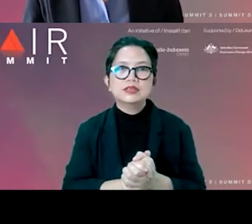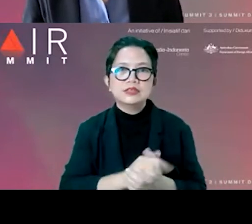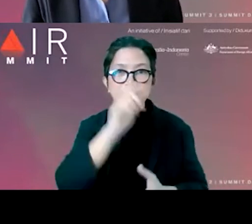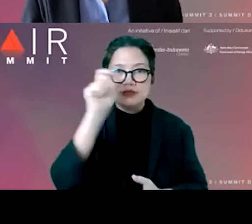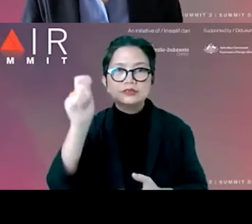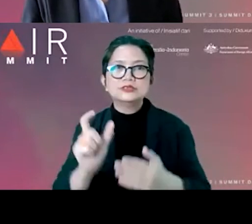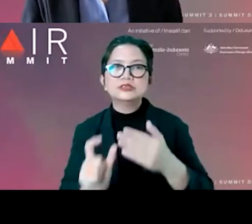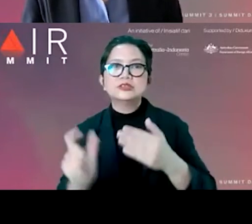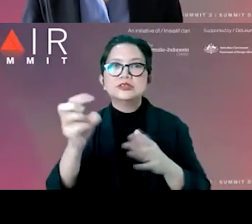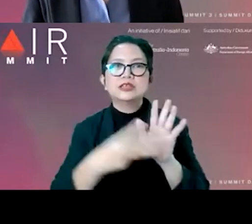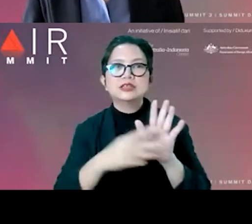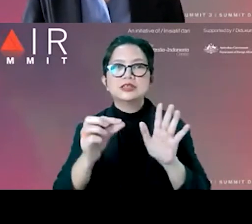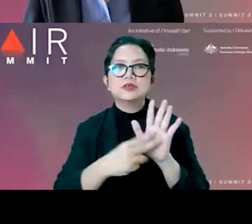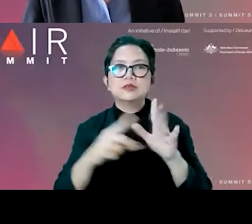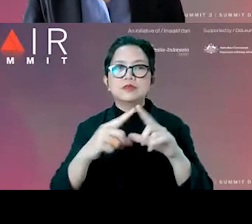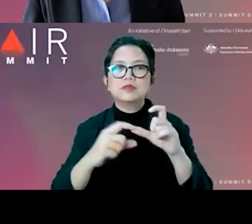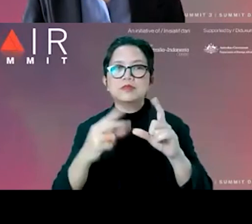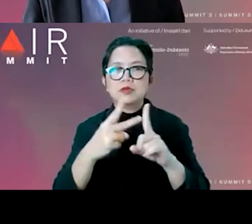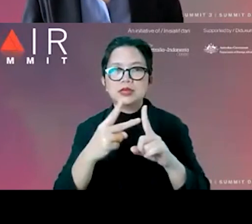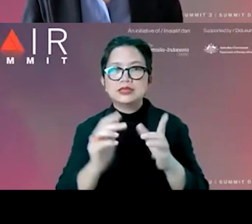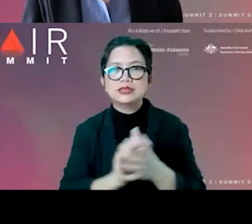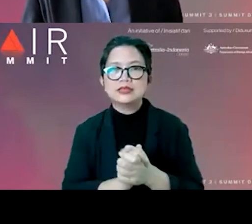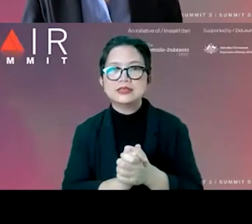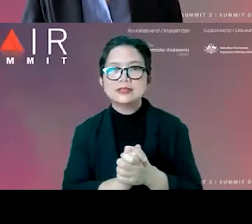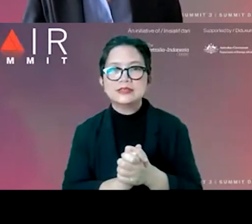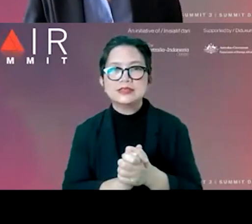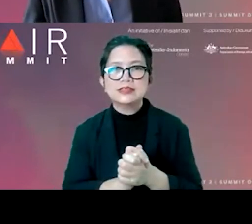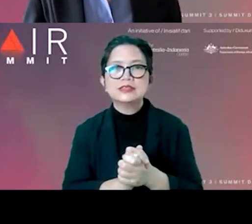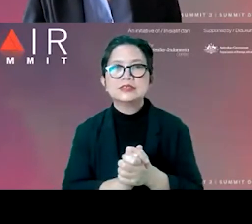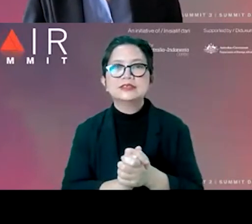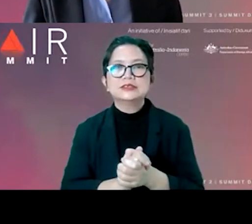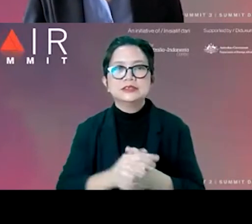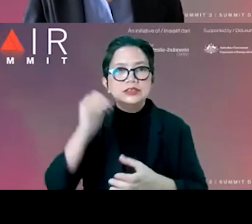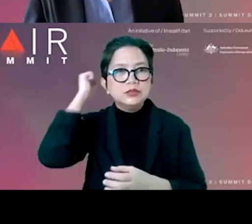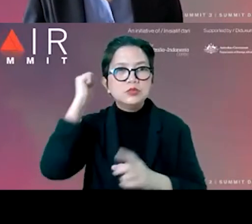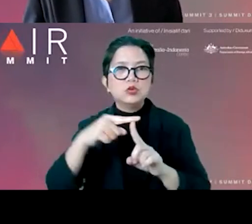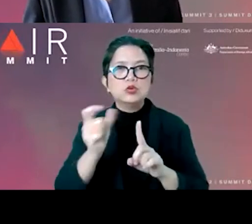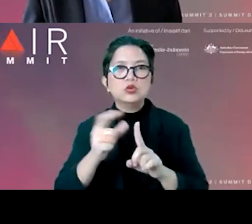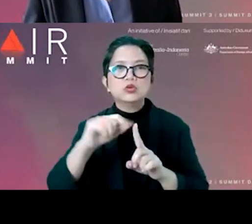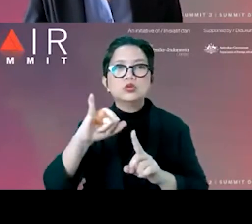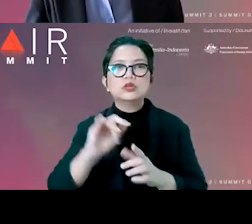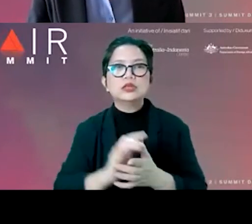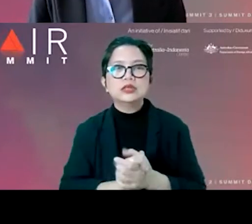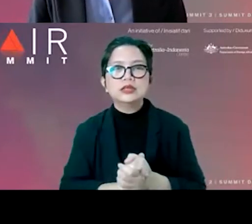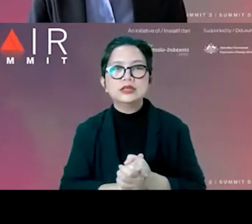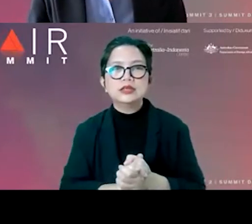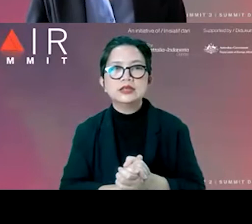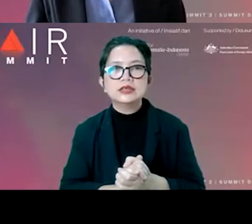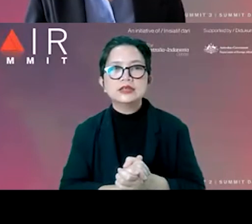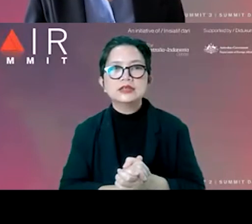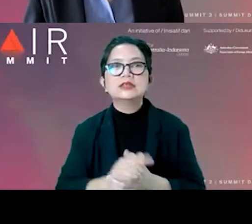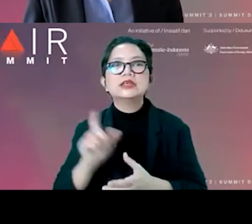Associate Professor Sri Astuti Tamrin, also a COVID-19 Research Co-Lead based at Universitas Hasanuddin, and